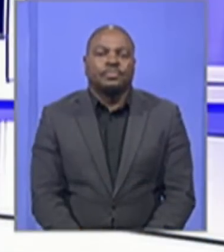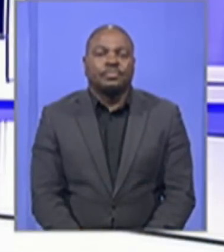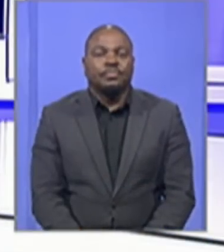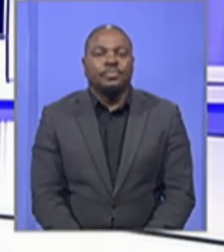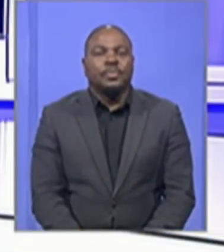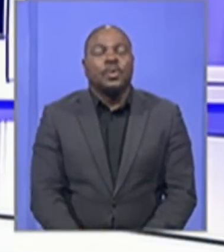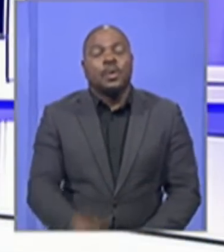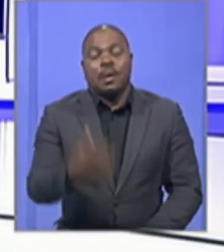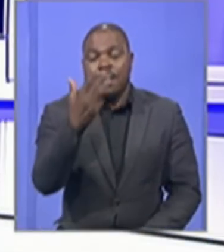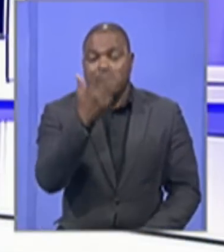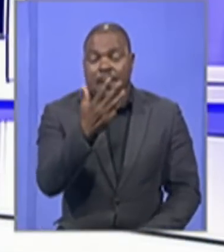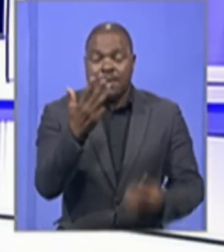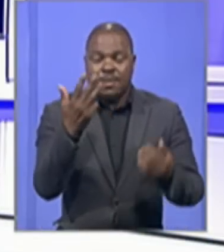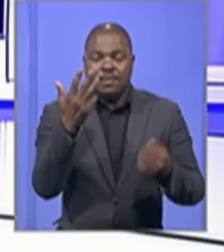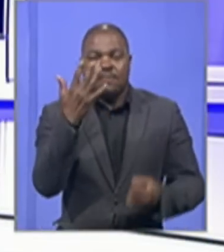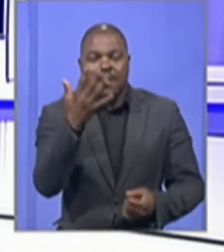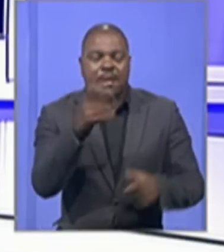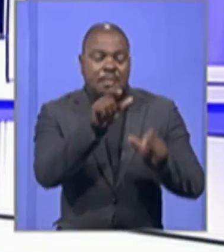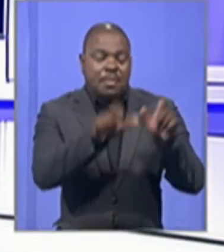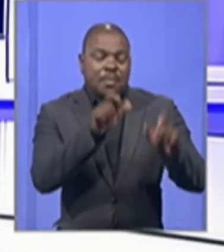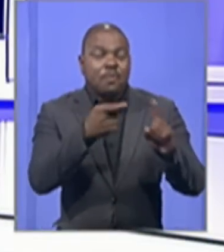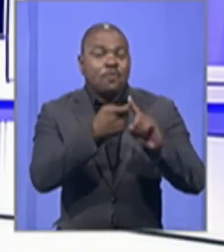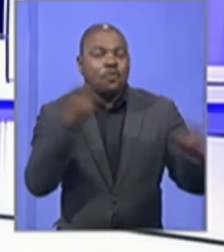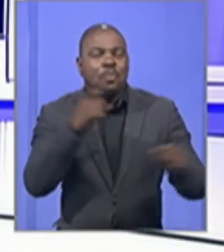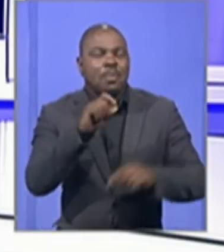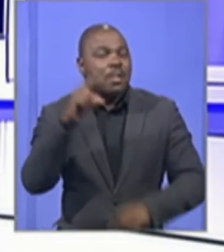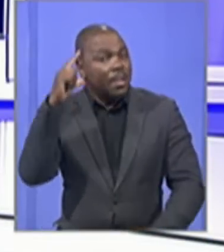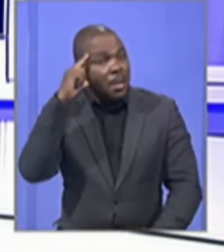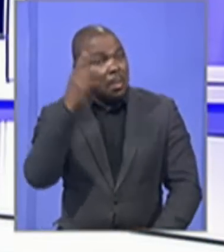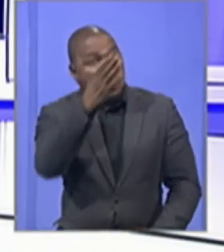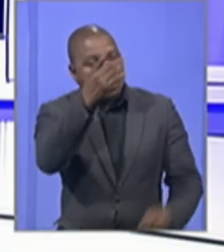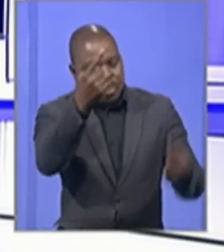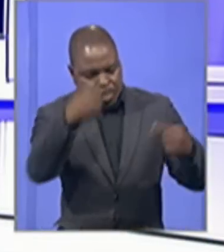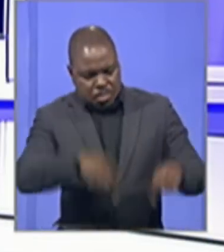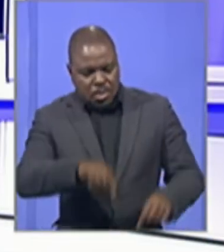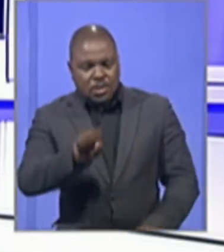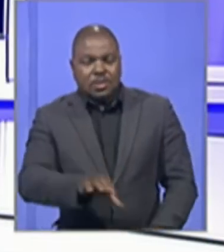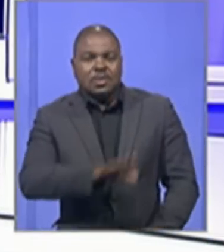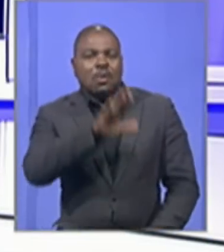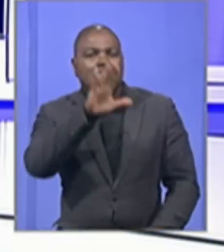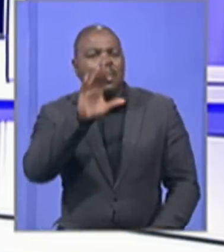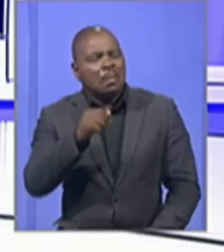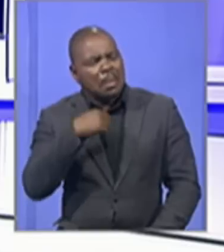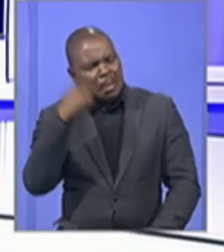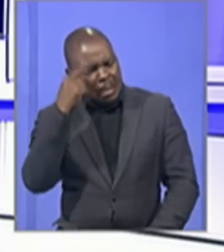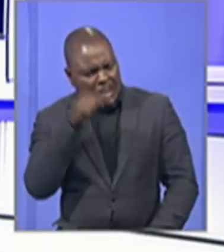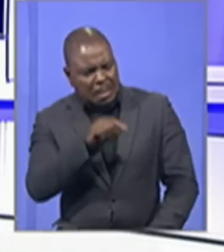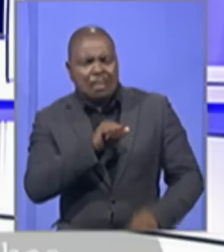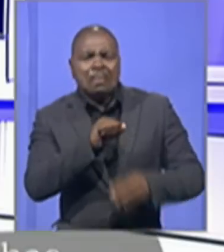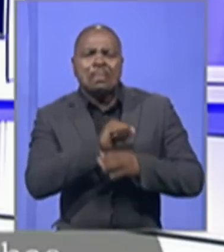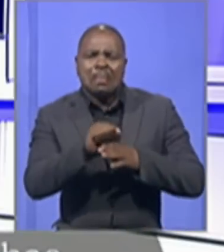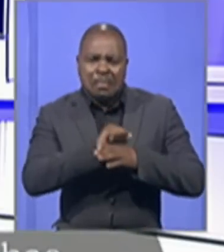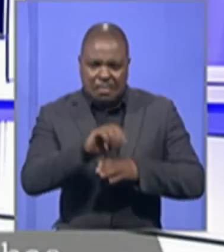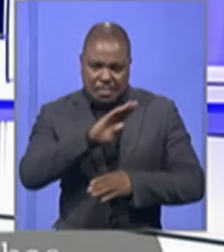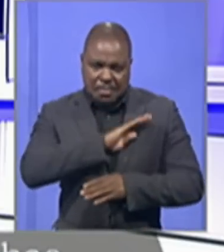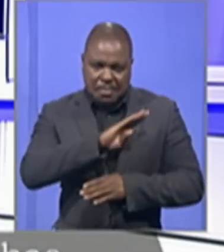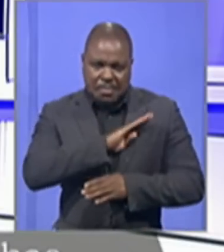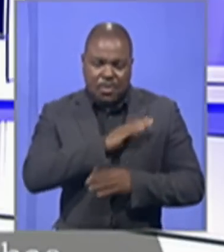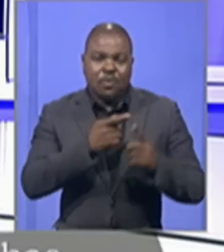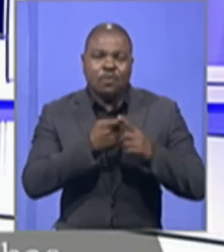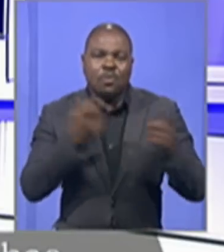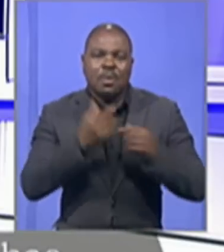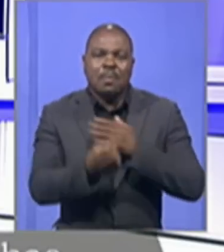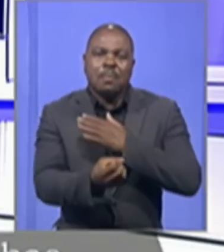Baahi ba 95 ba Libya ba neng ba le kampong eo ho belaellwang e le boikwetliso ba sesole White